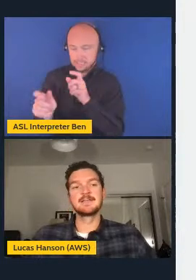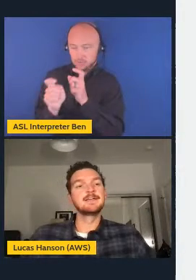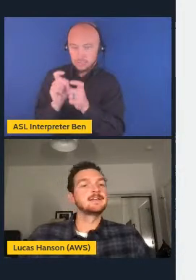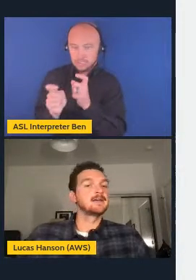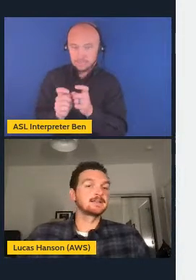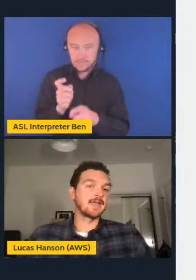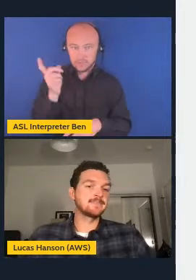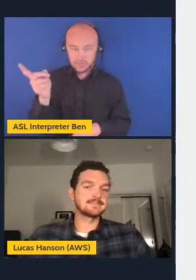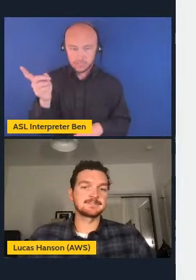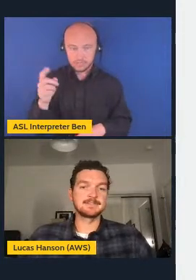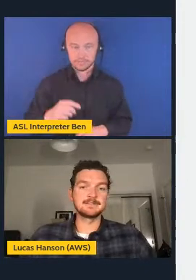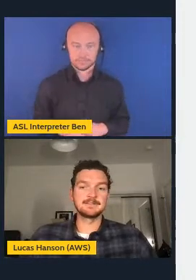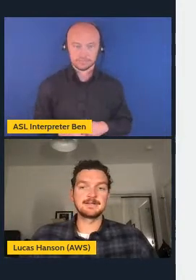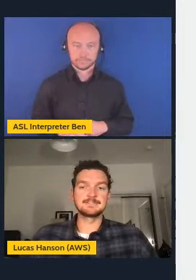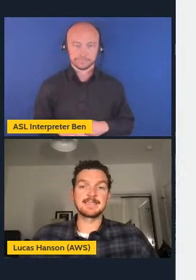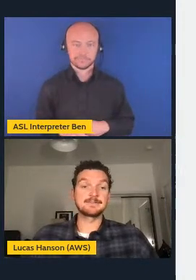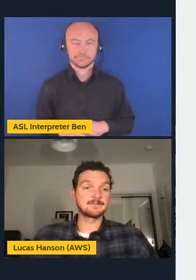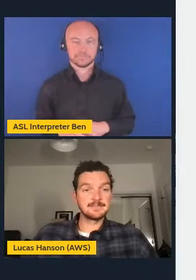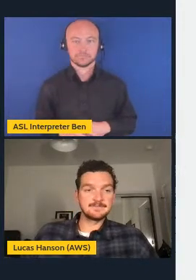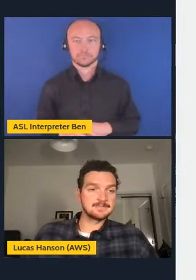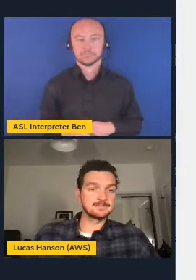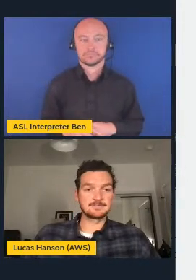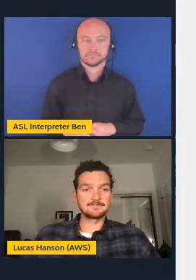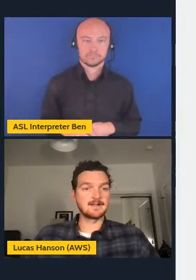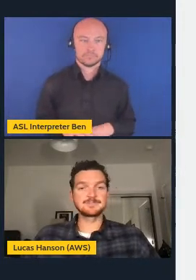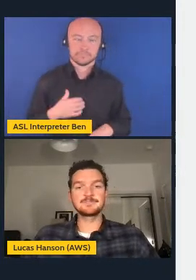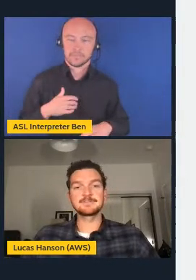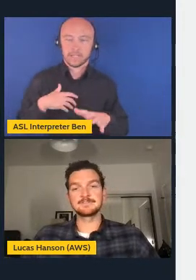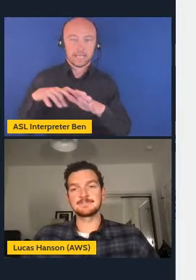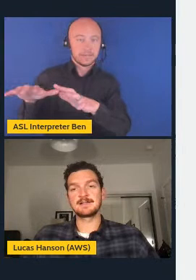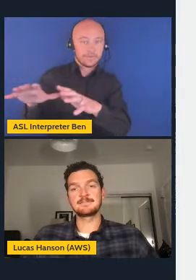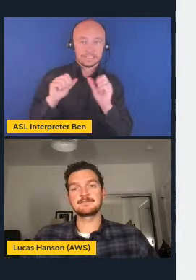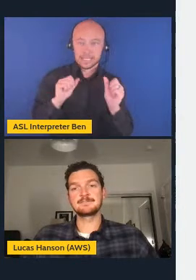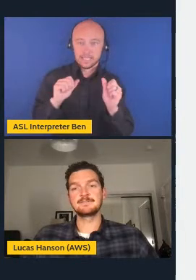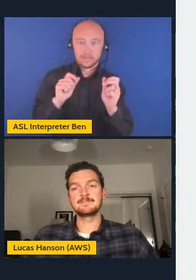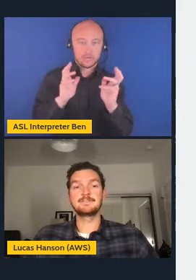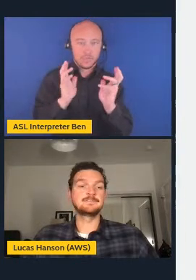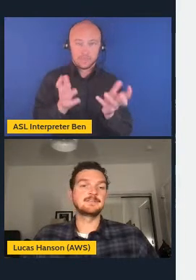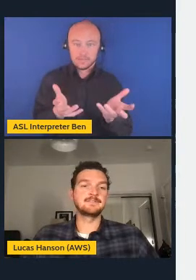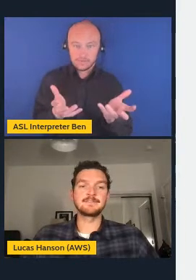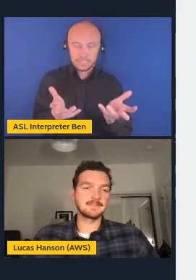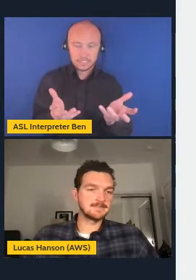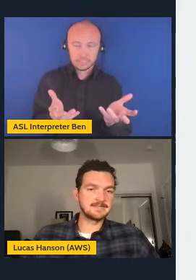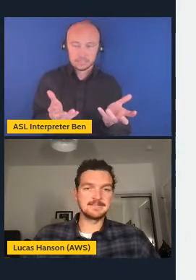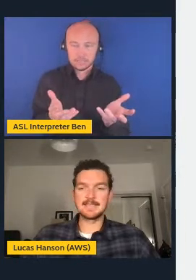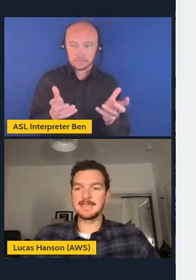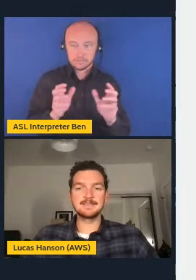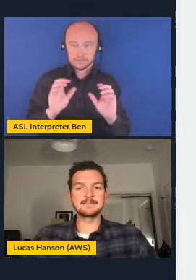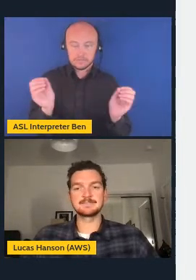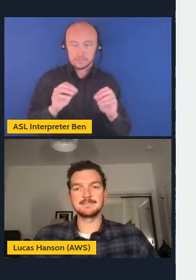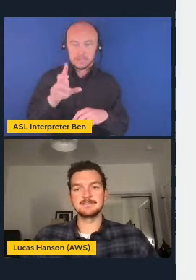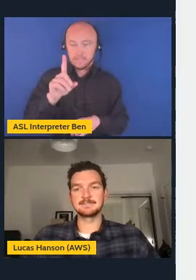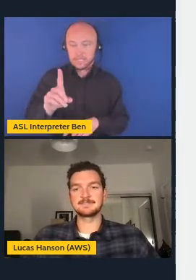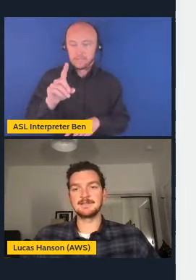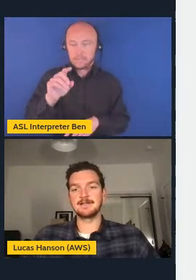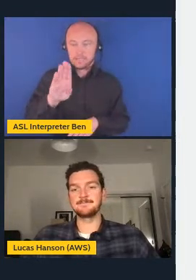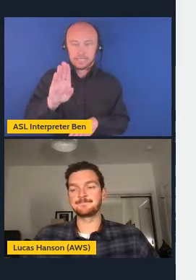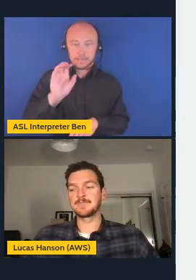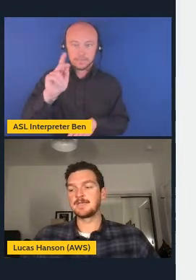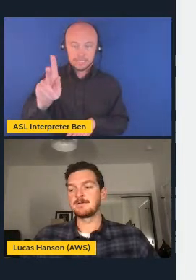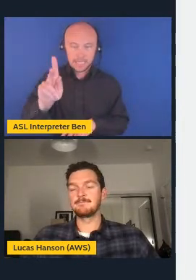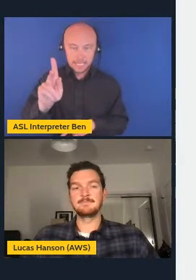construct. Again, this is a take it or leave it sort of construct. It's not nothing in the DDK is